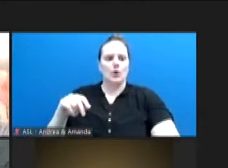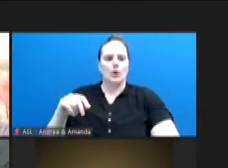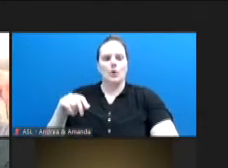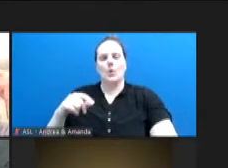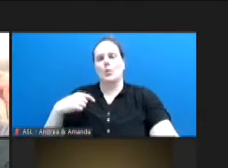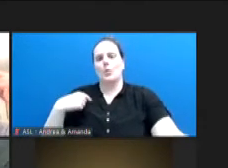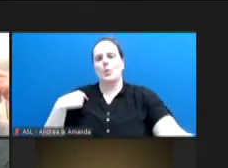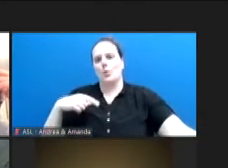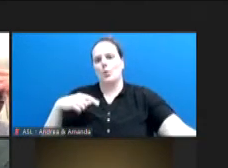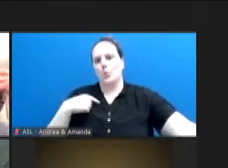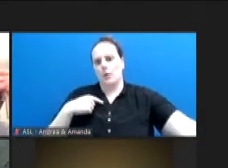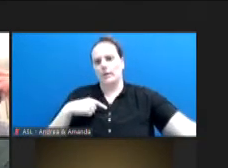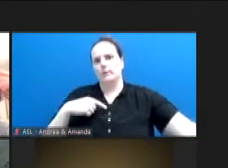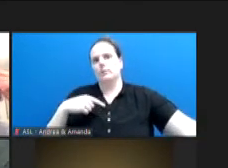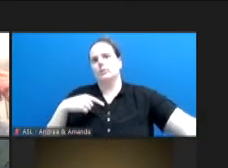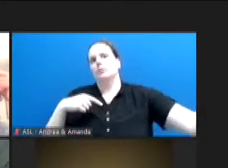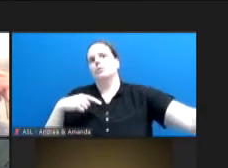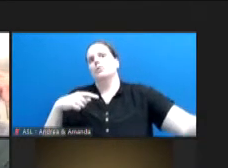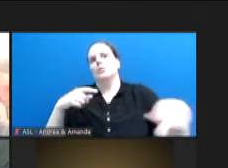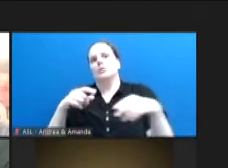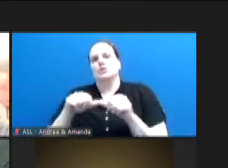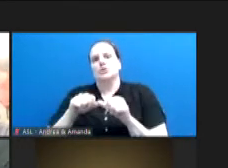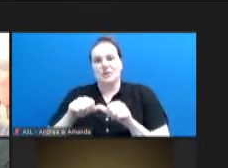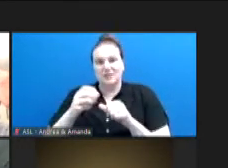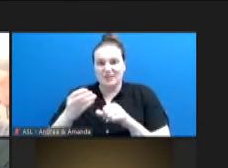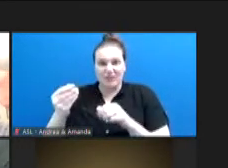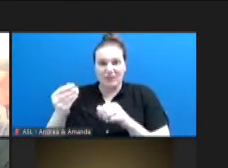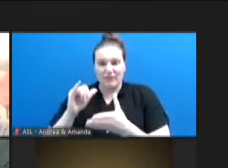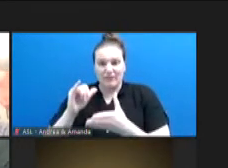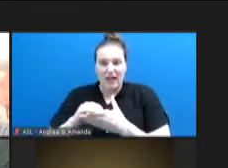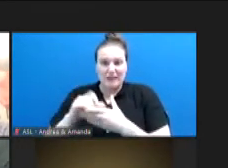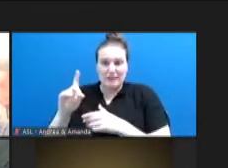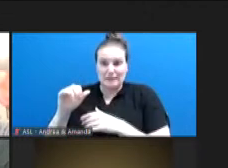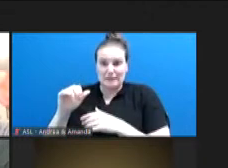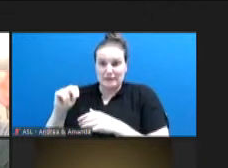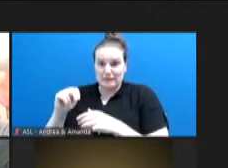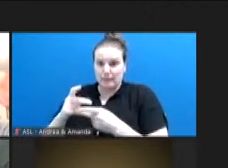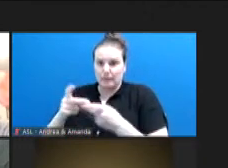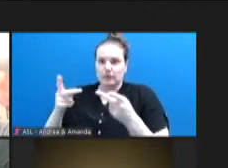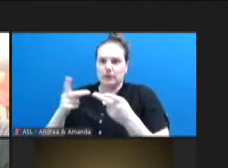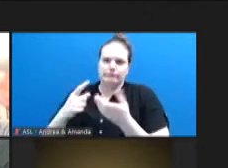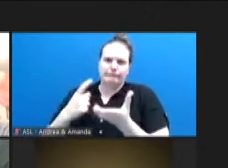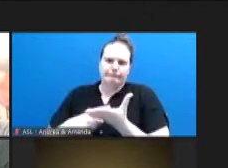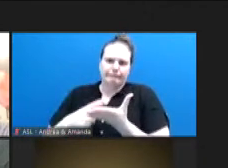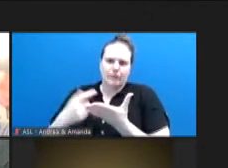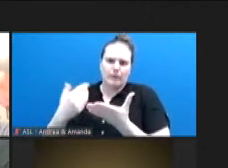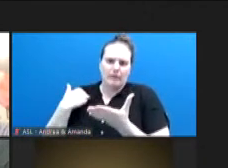several of those, like the dean position as discussed earlier.